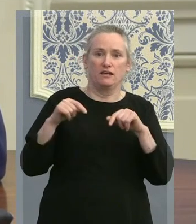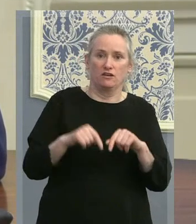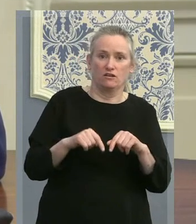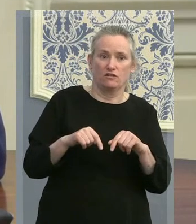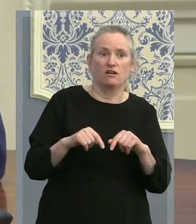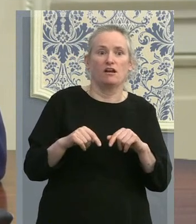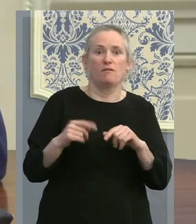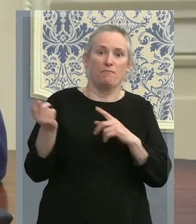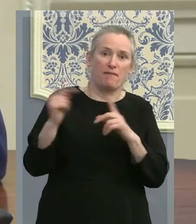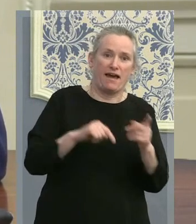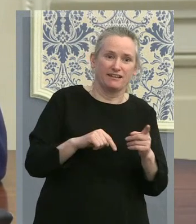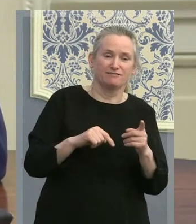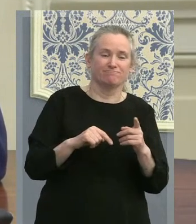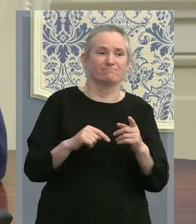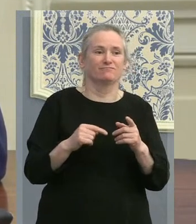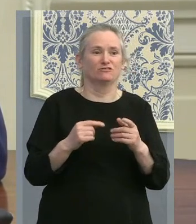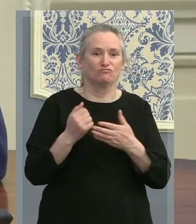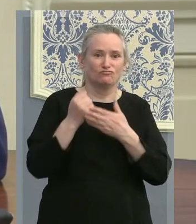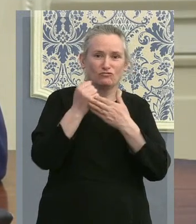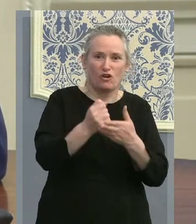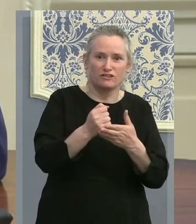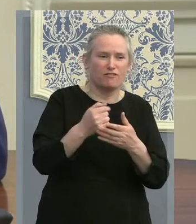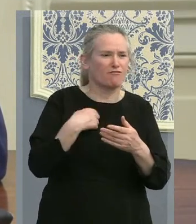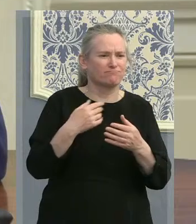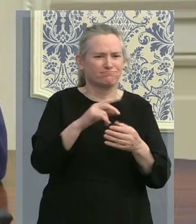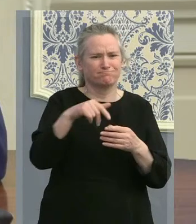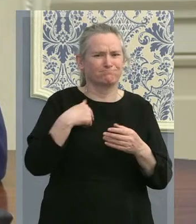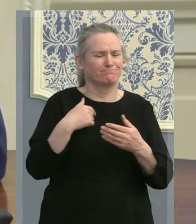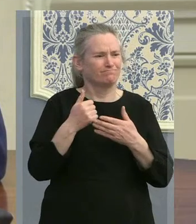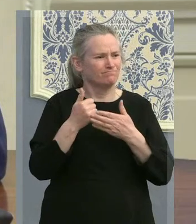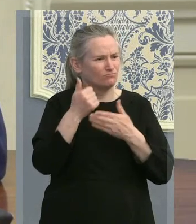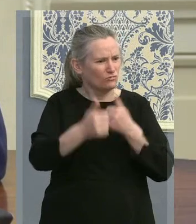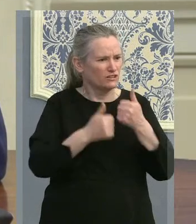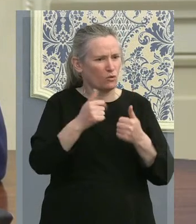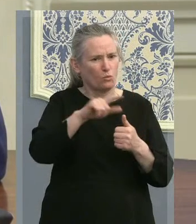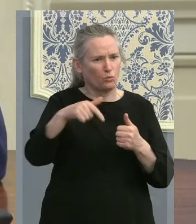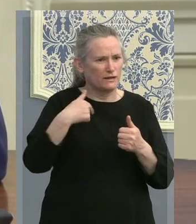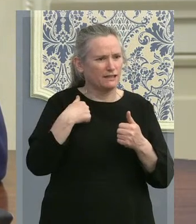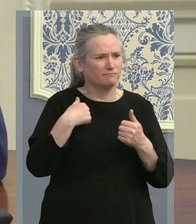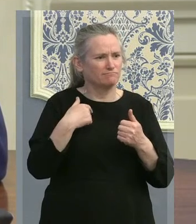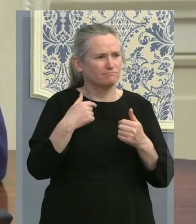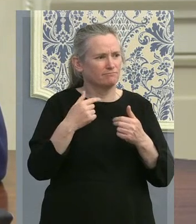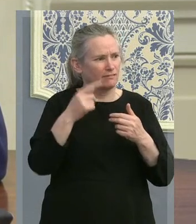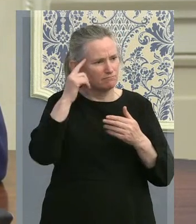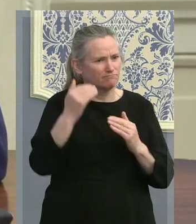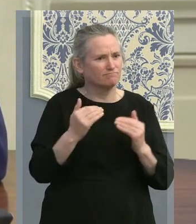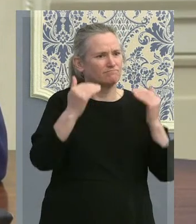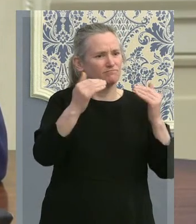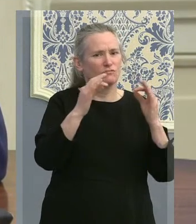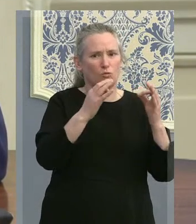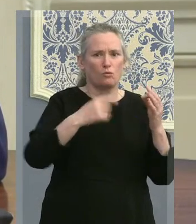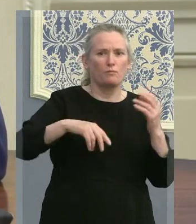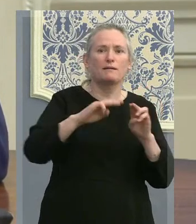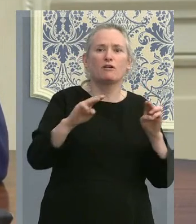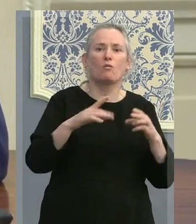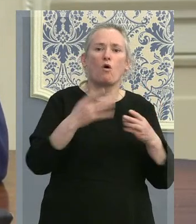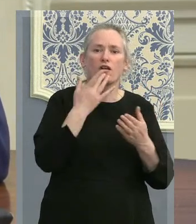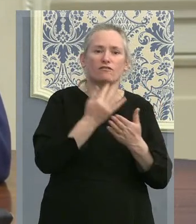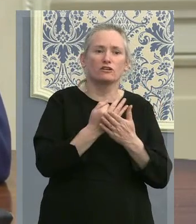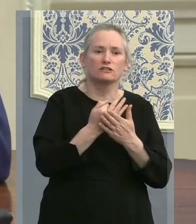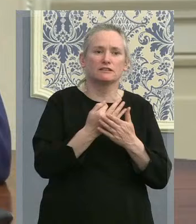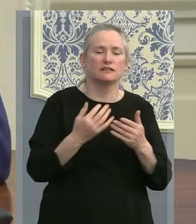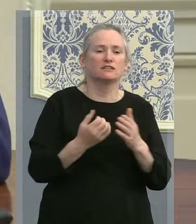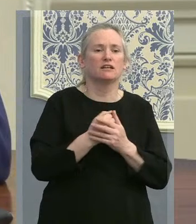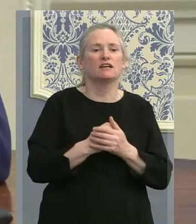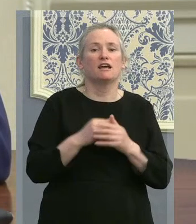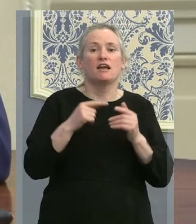come here, to be here tonight, is a testament to the high affection and esteem that you are held in by the people of Waterford. This honour of